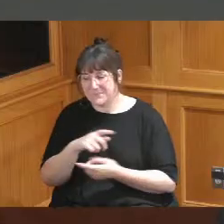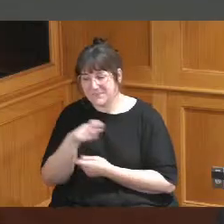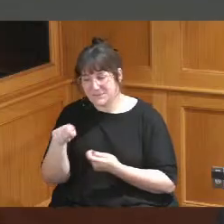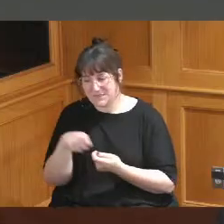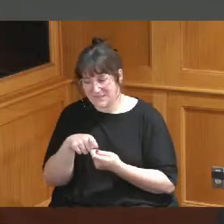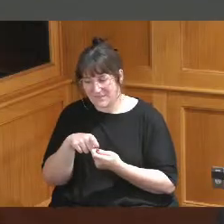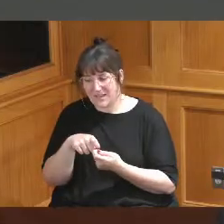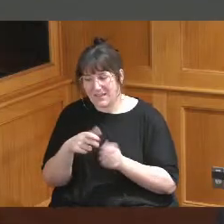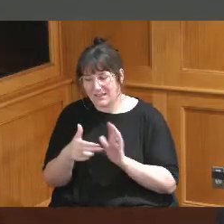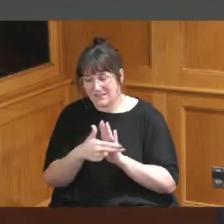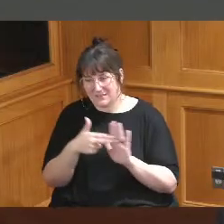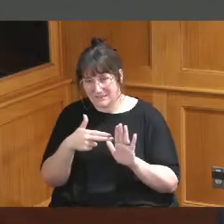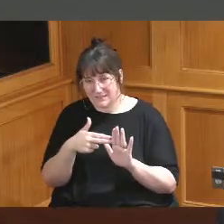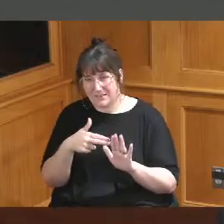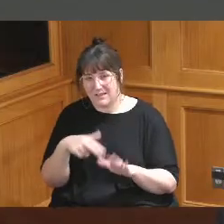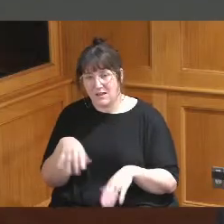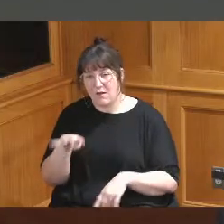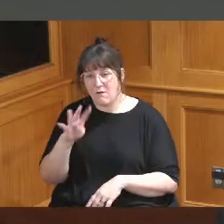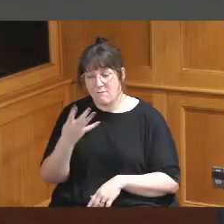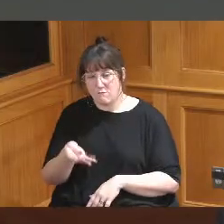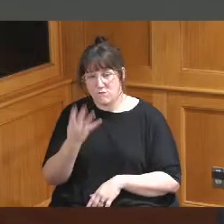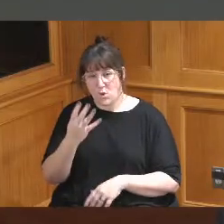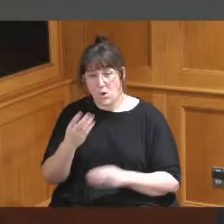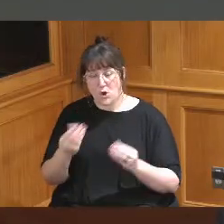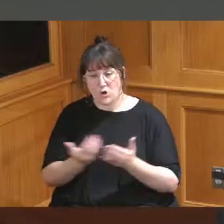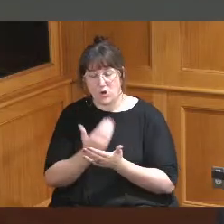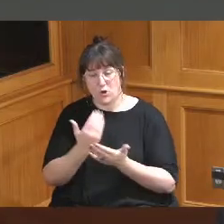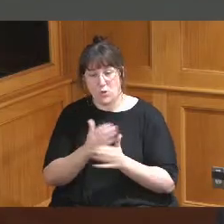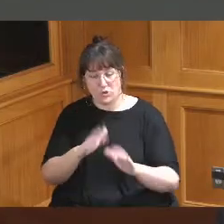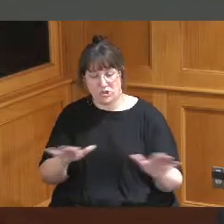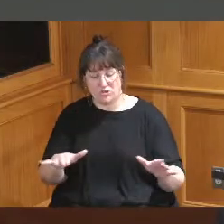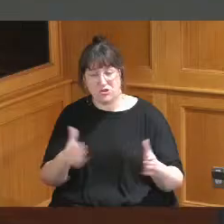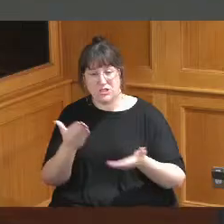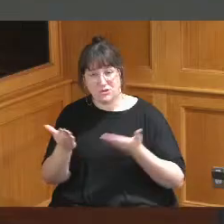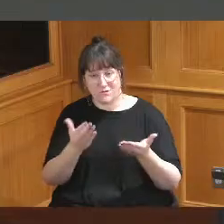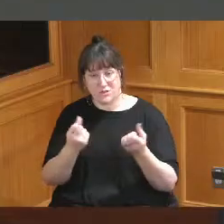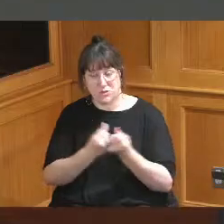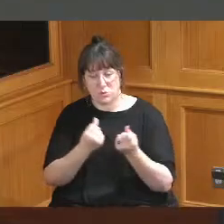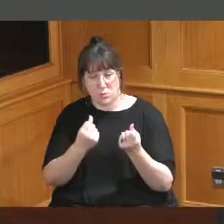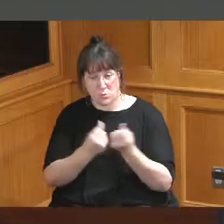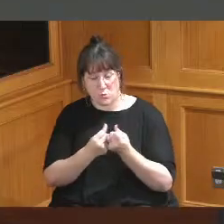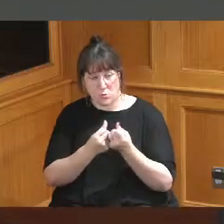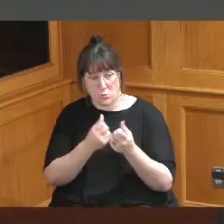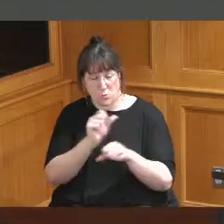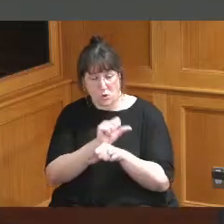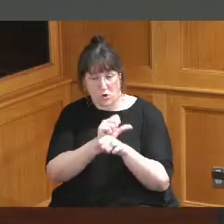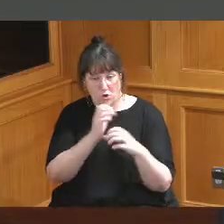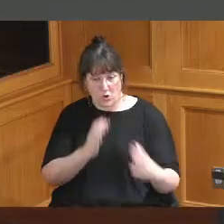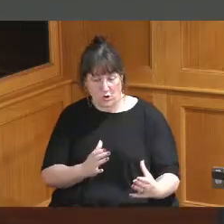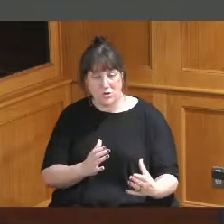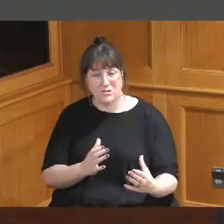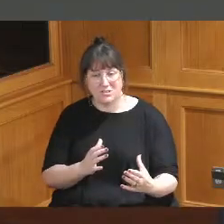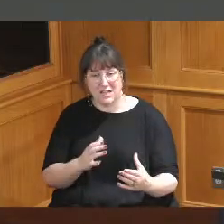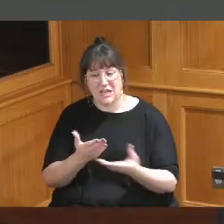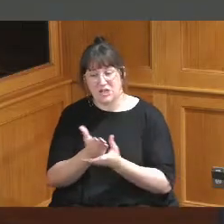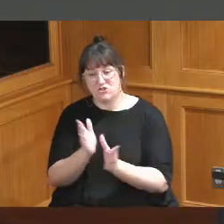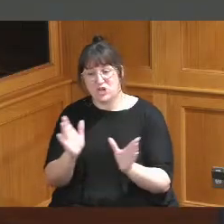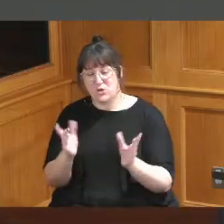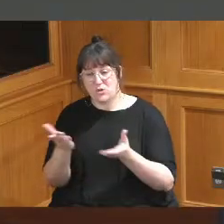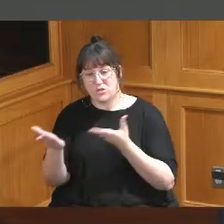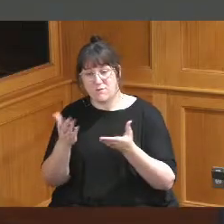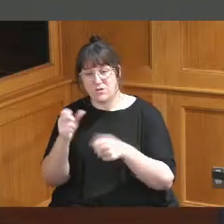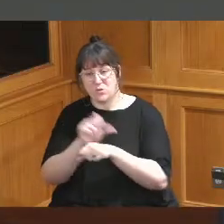just want to highlight, we had 4 new children's services workers join the county, and a general services worker over